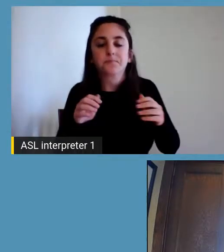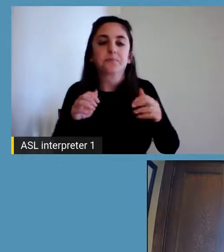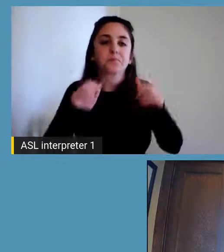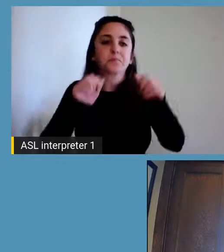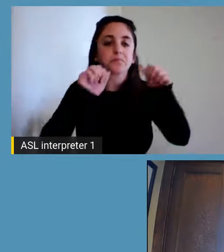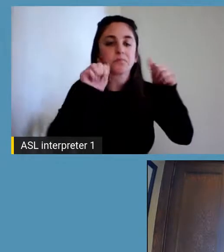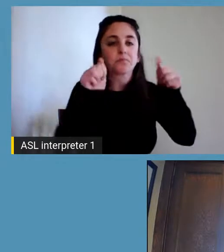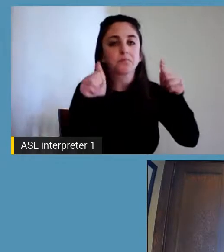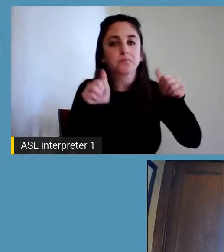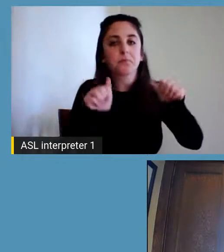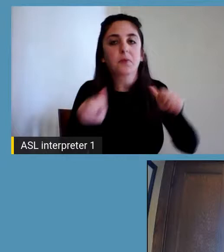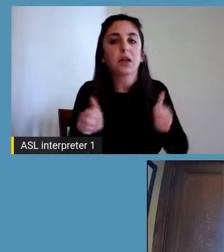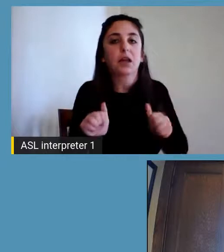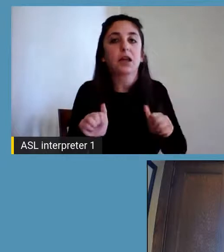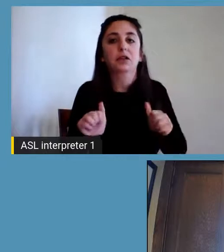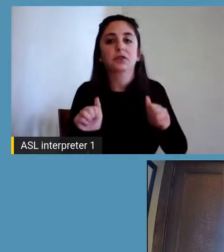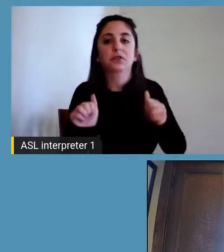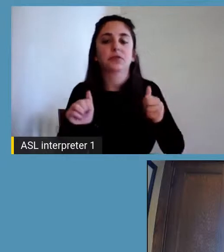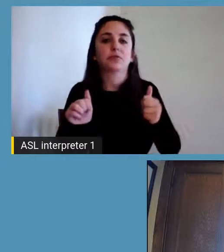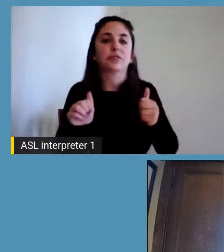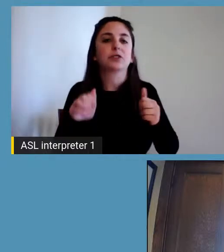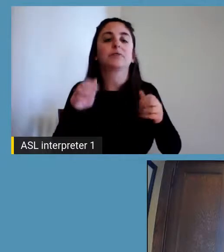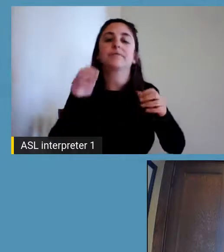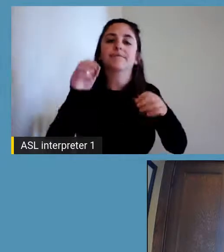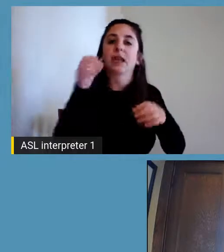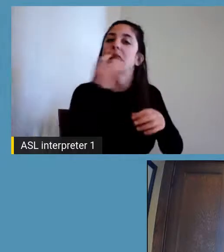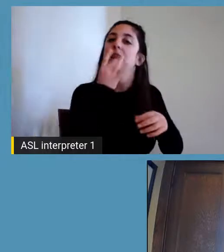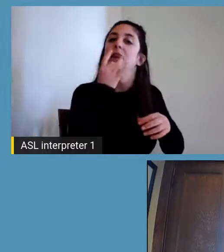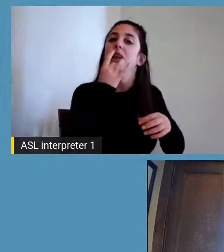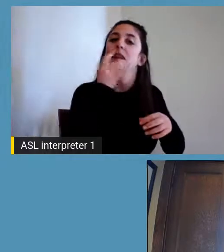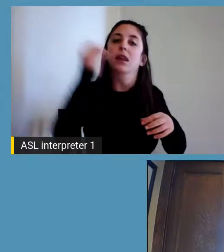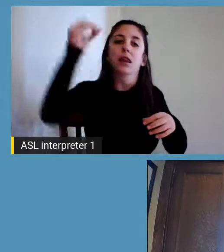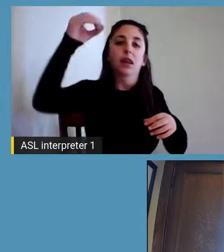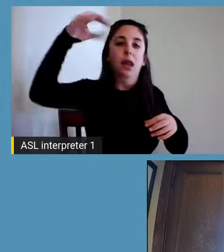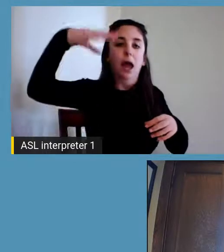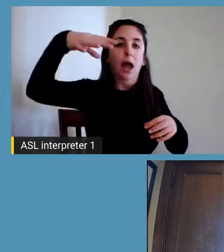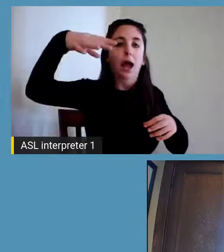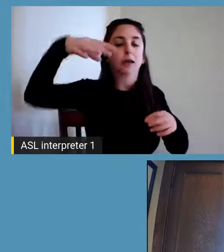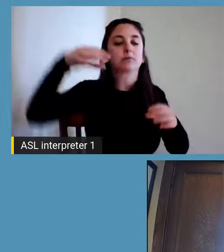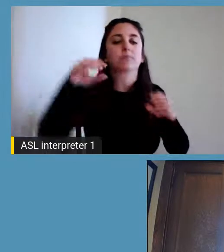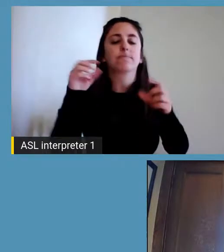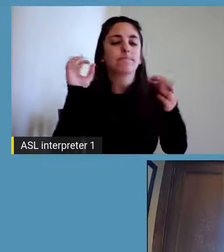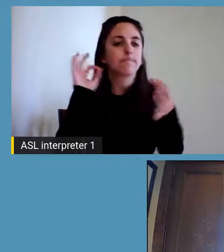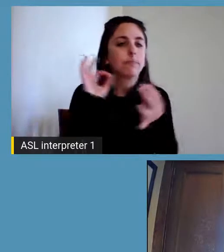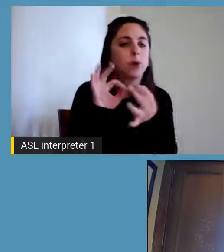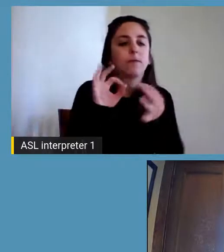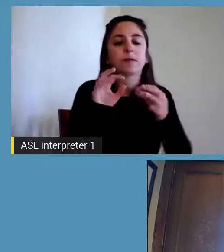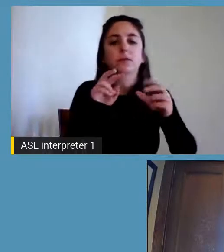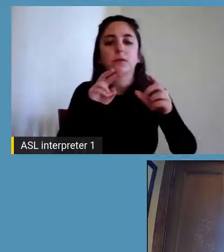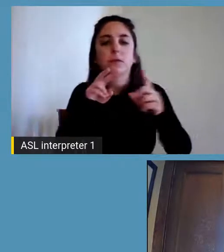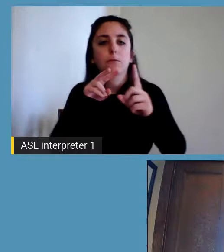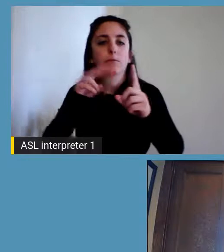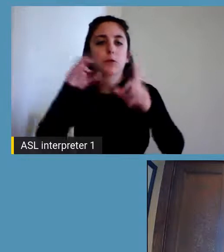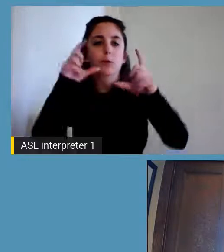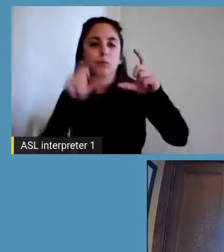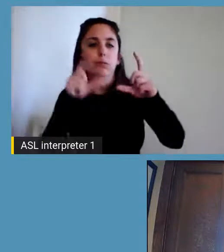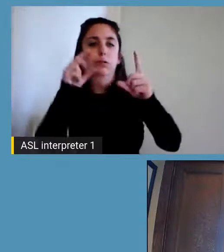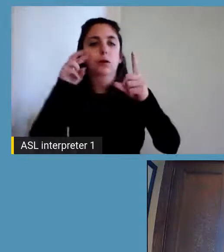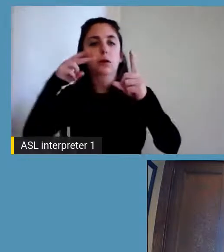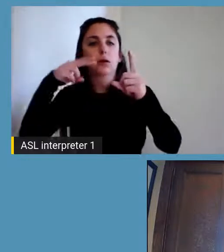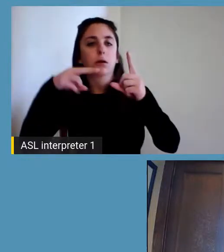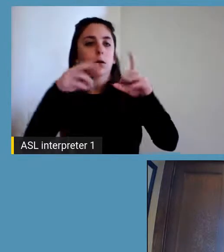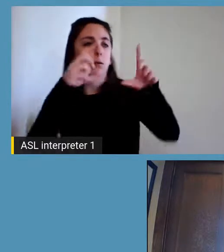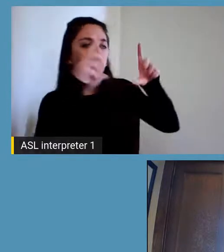just a matter of it being well lit and moving around it, taking lots and lots of pictures that also read the